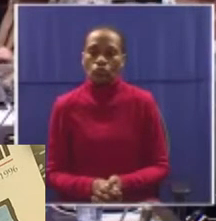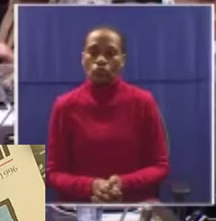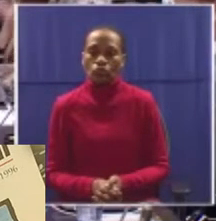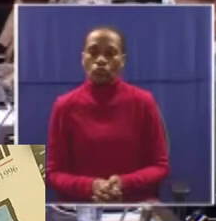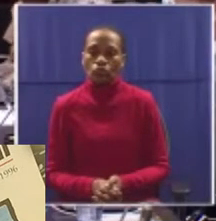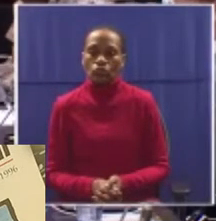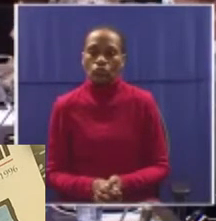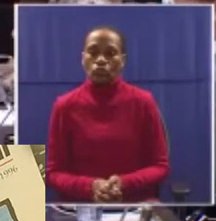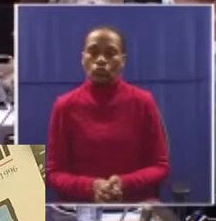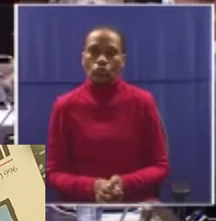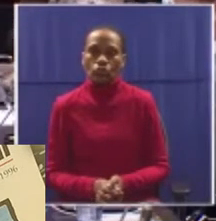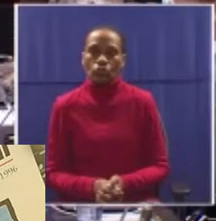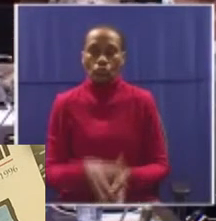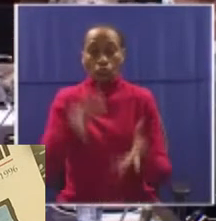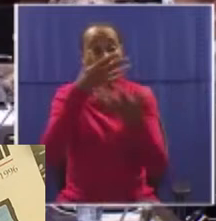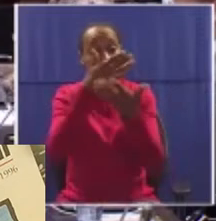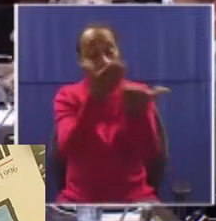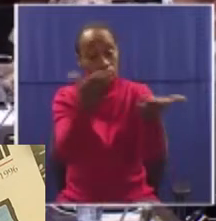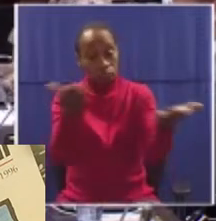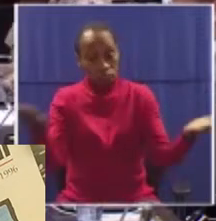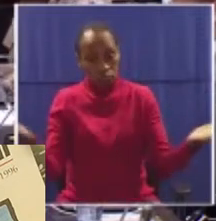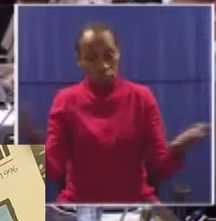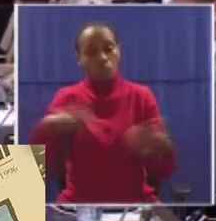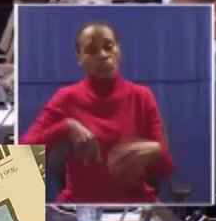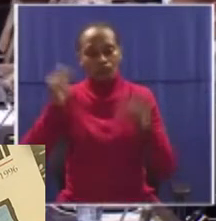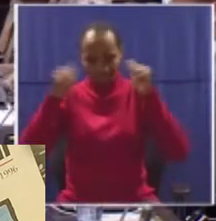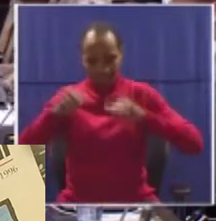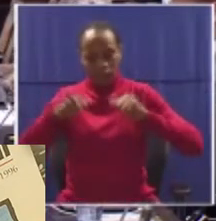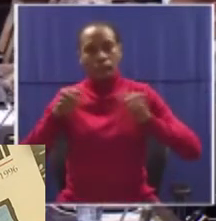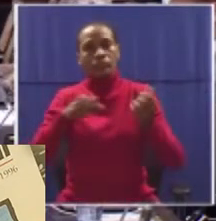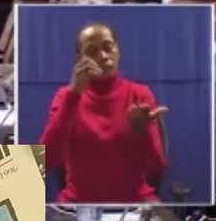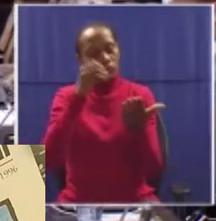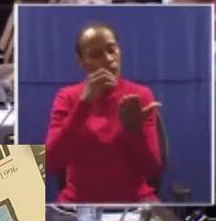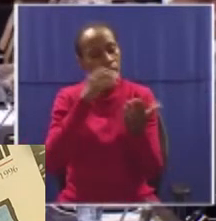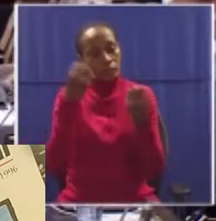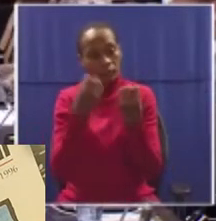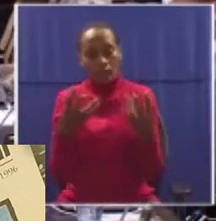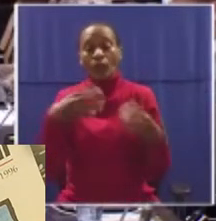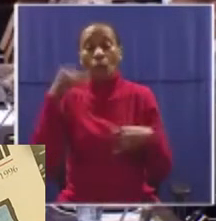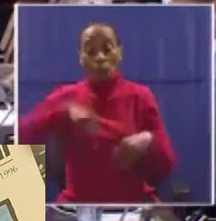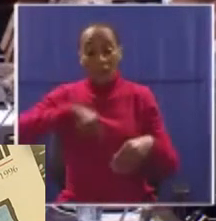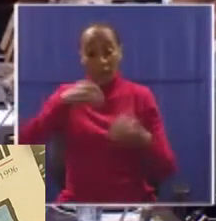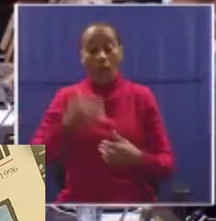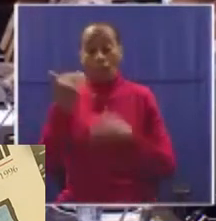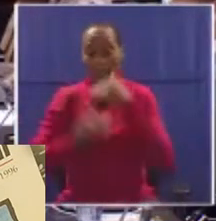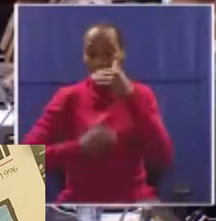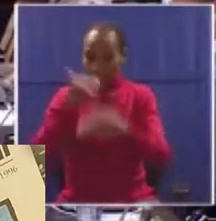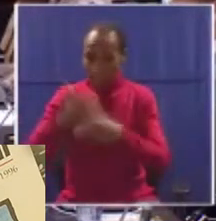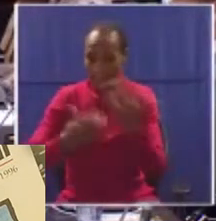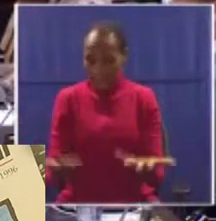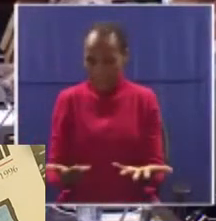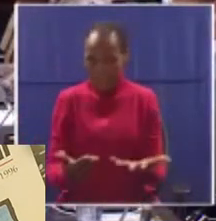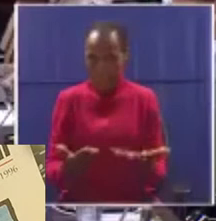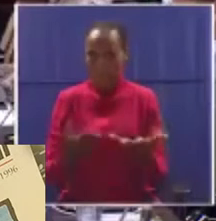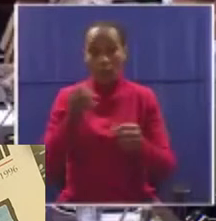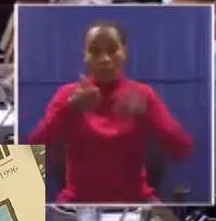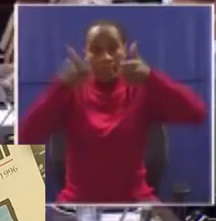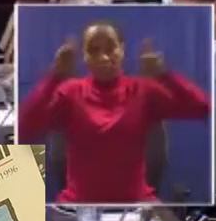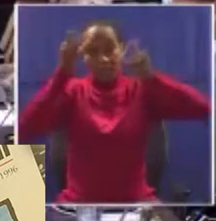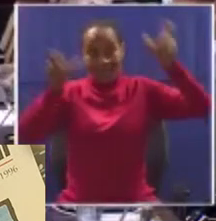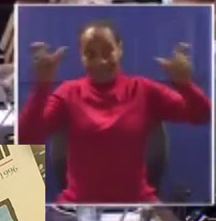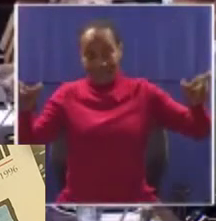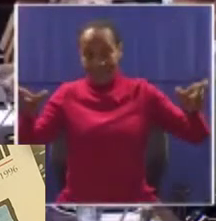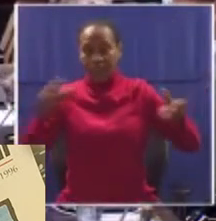thank you honor members we do have the requisite Quorum and will now proceed for the party whips